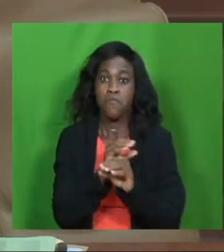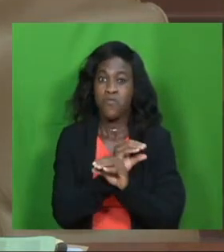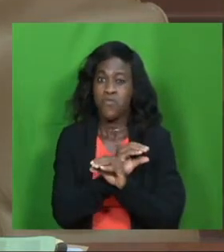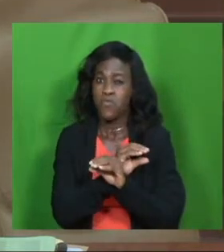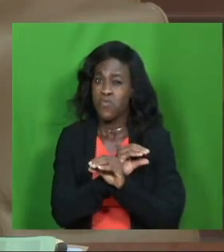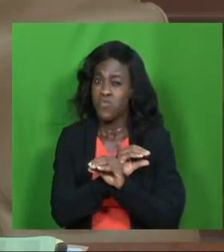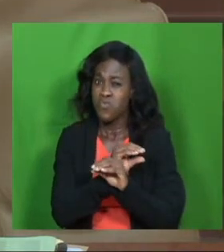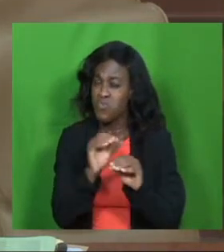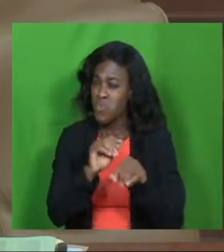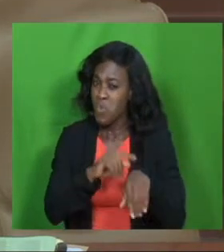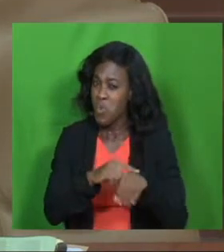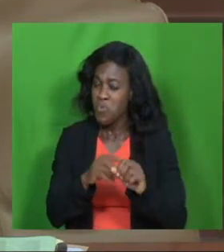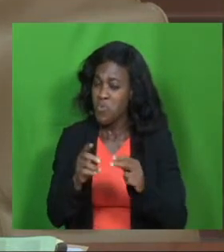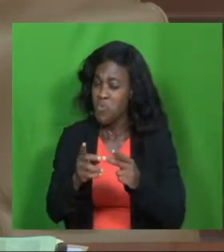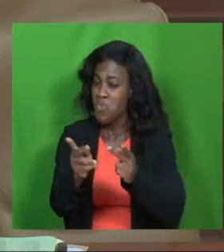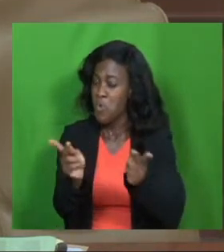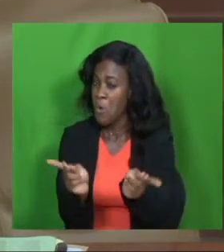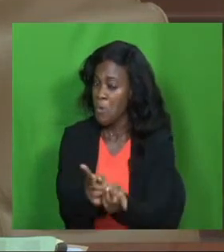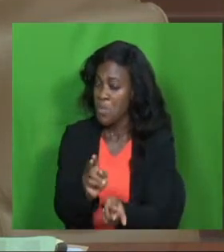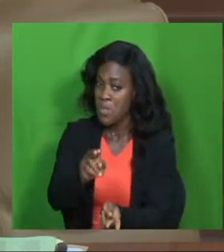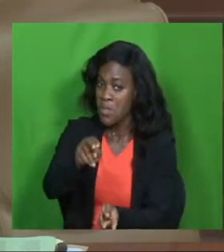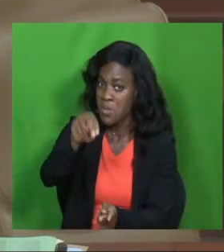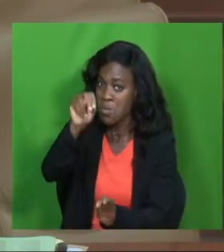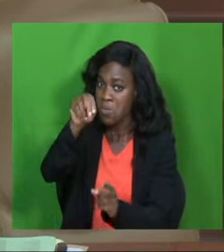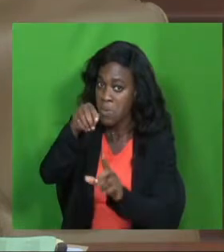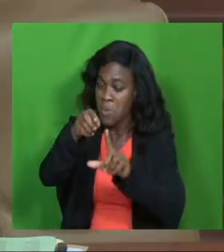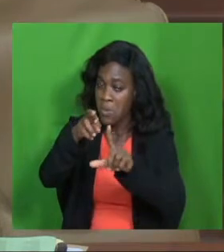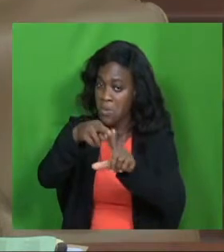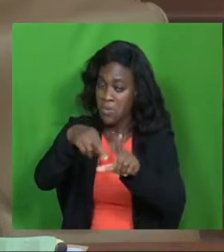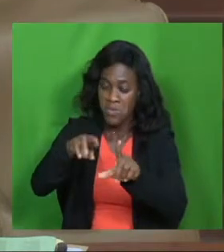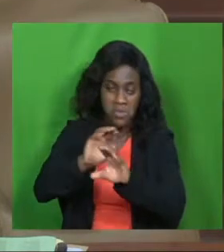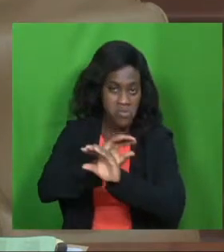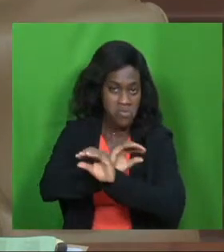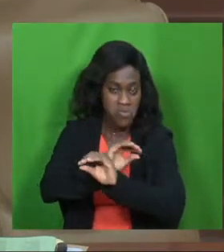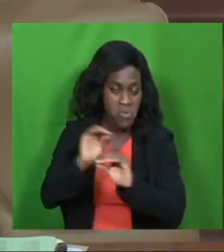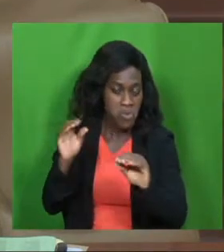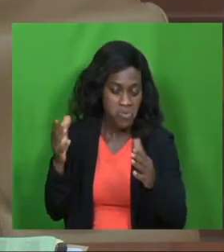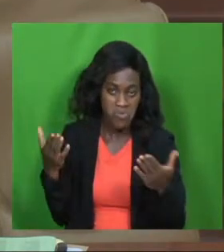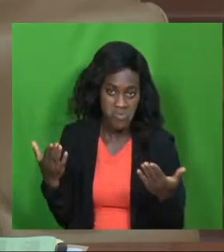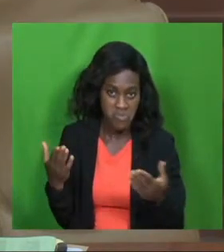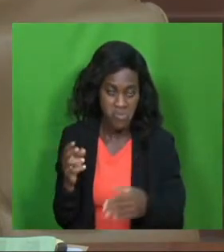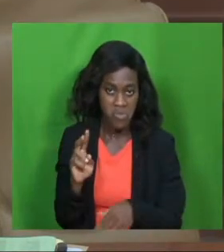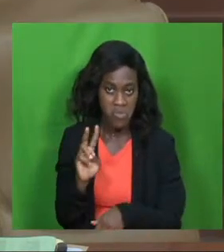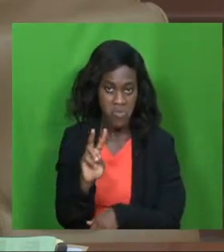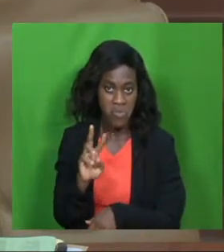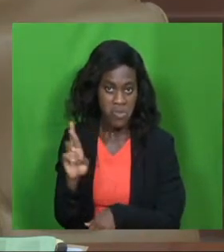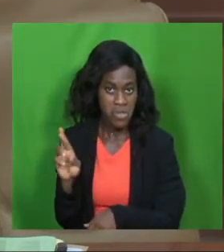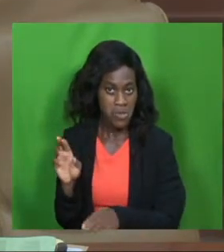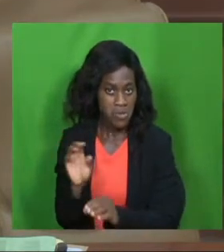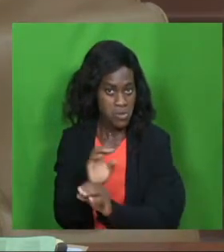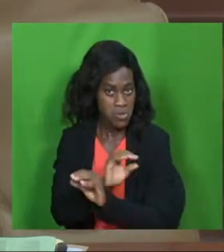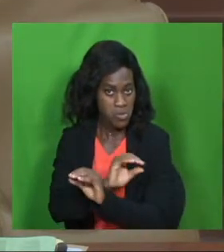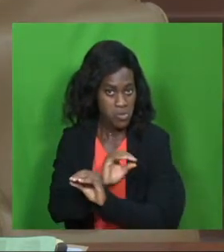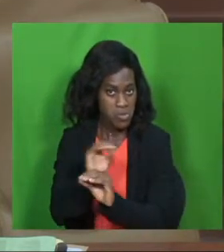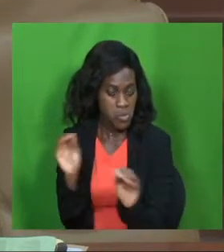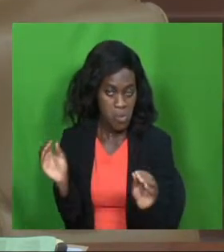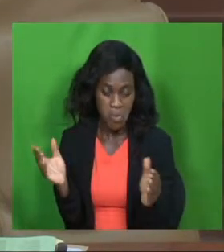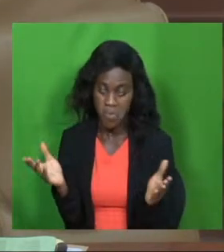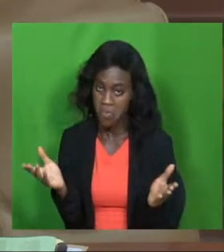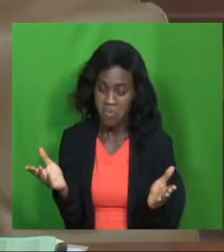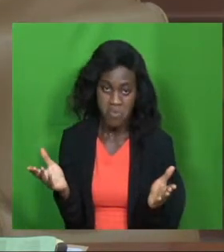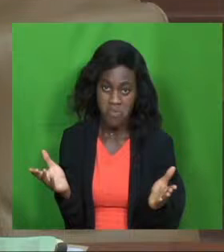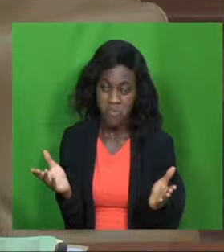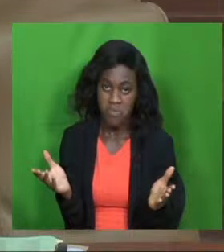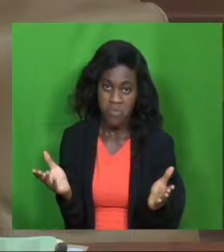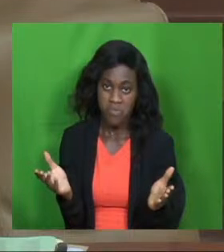Region, there is no AstroTEF in Volta Region, and there is